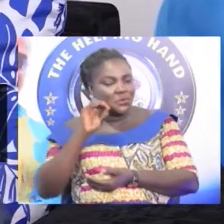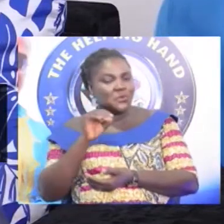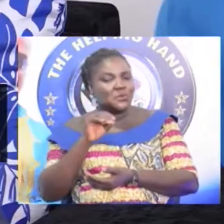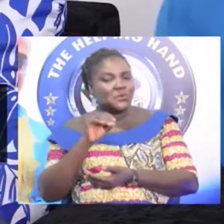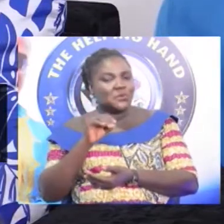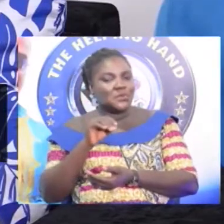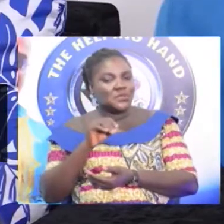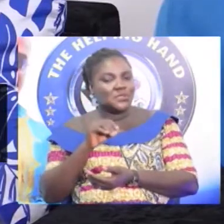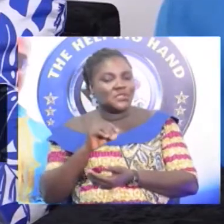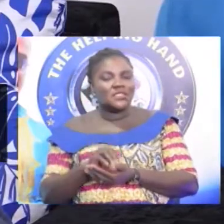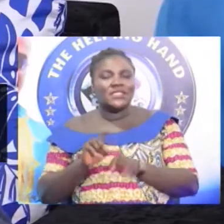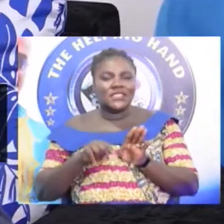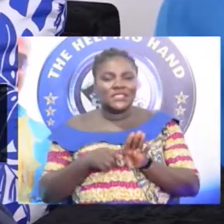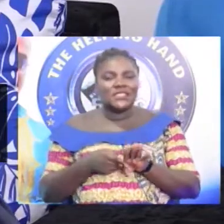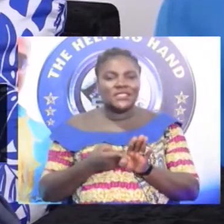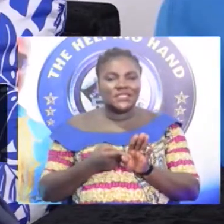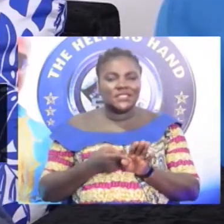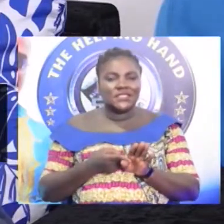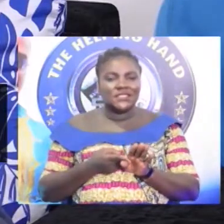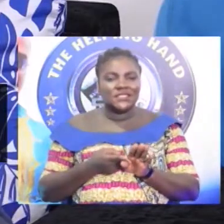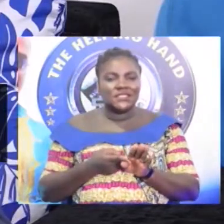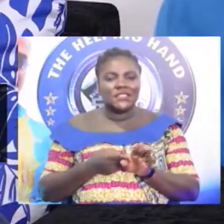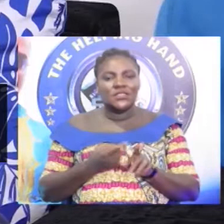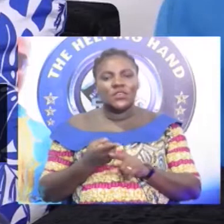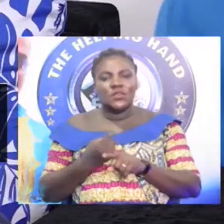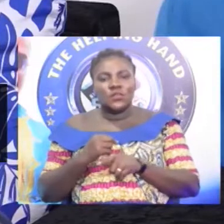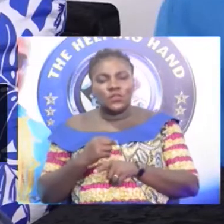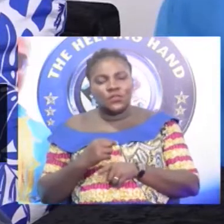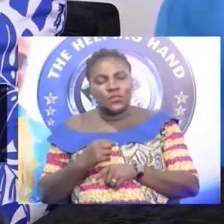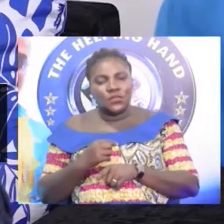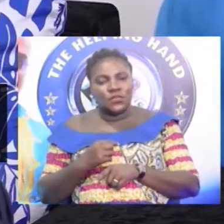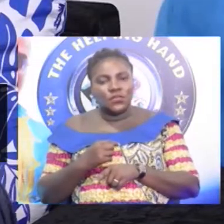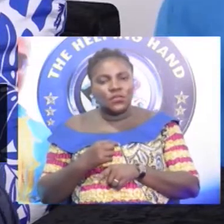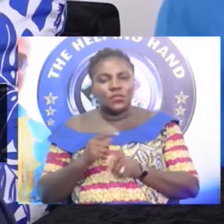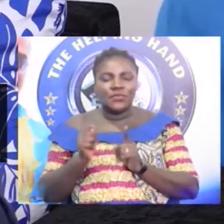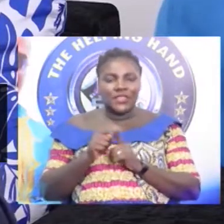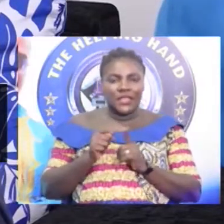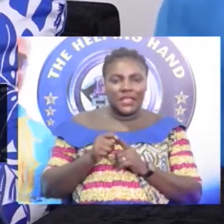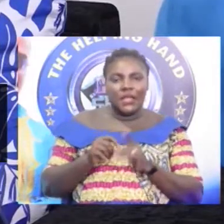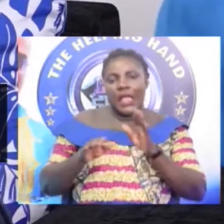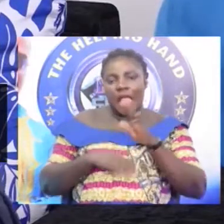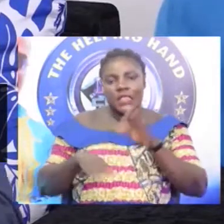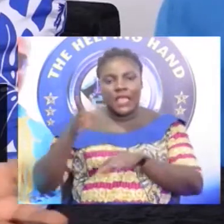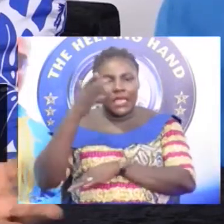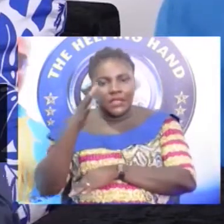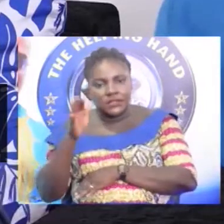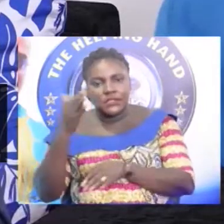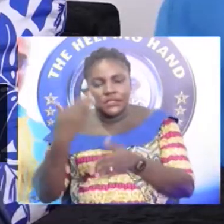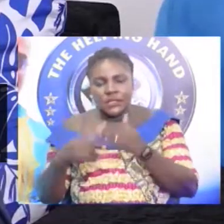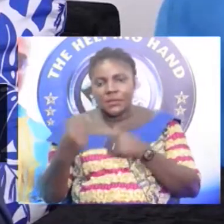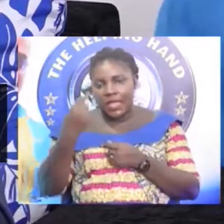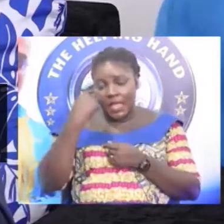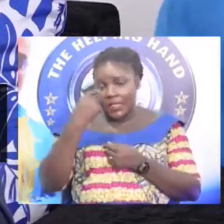It started off with now Ufikromo Banaofa Diabiase and Abibigu in Niso. Then you have a dream.